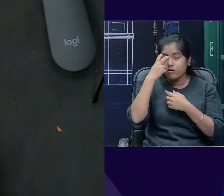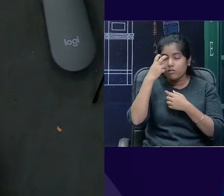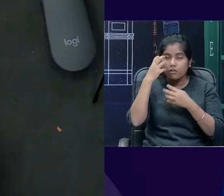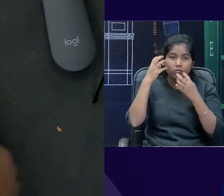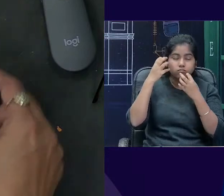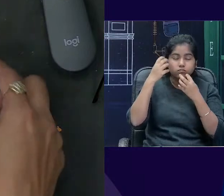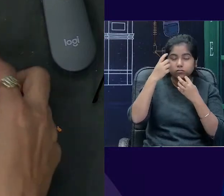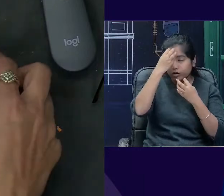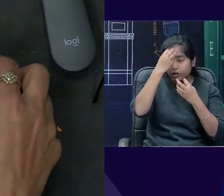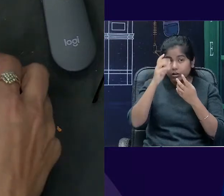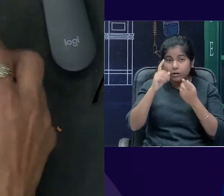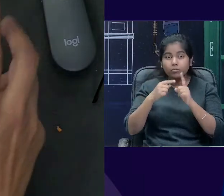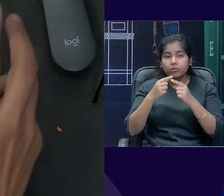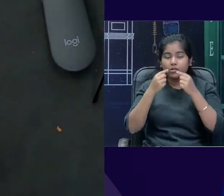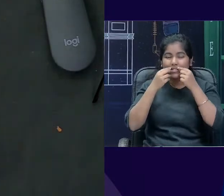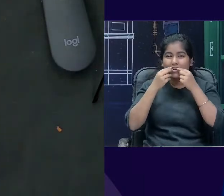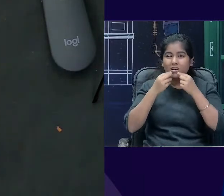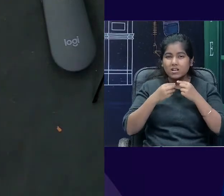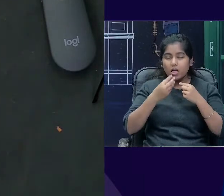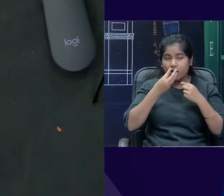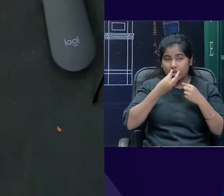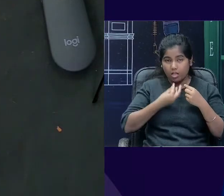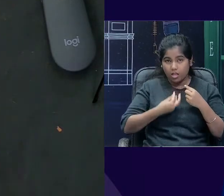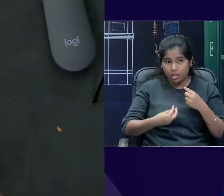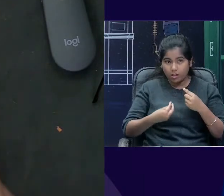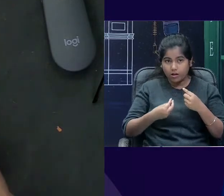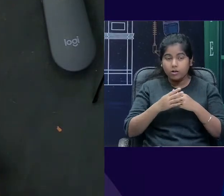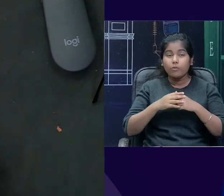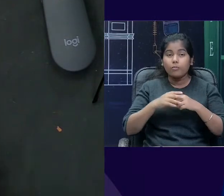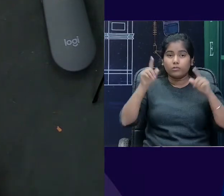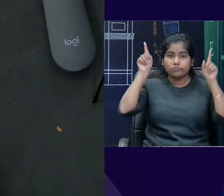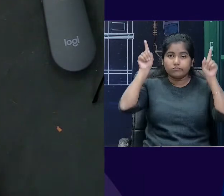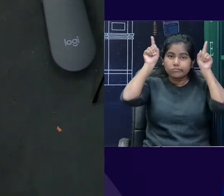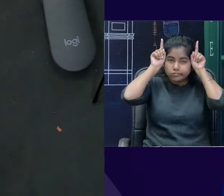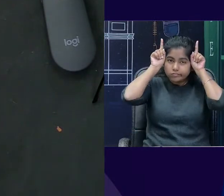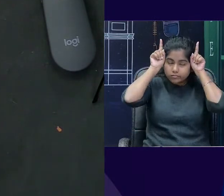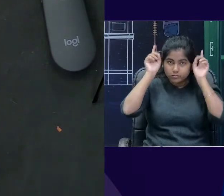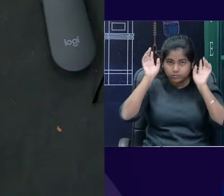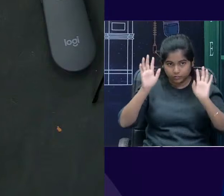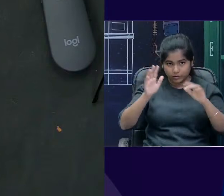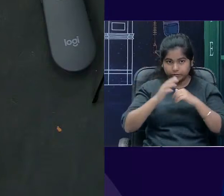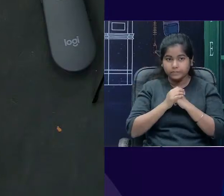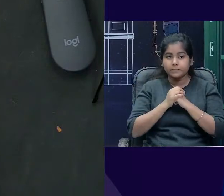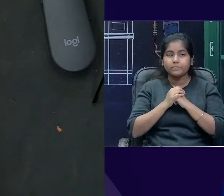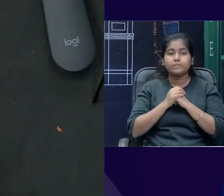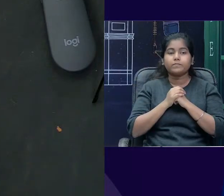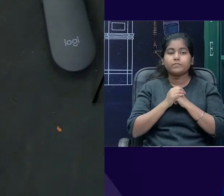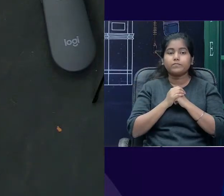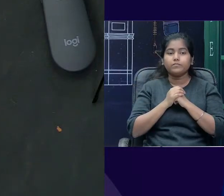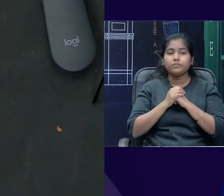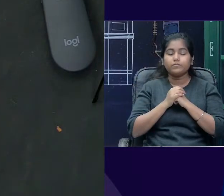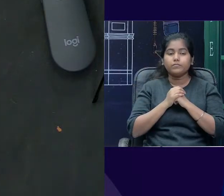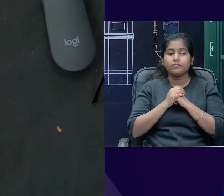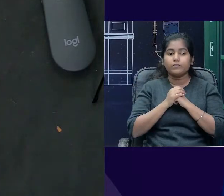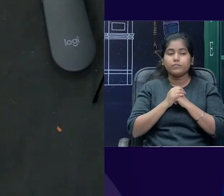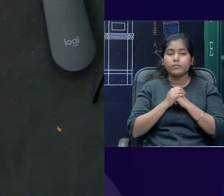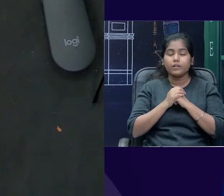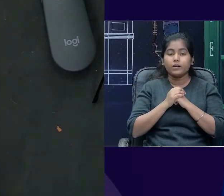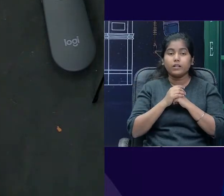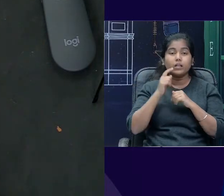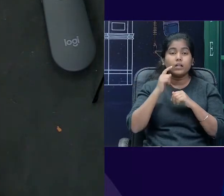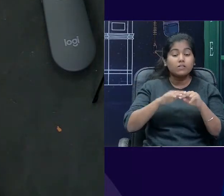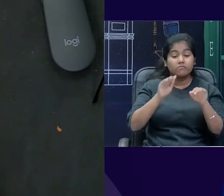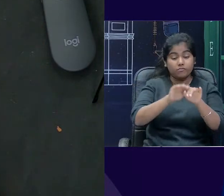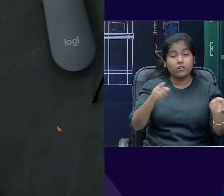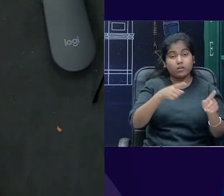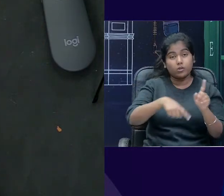tongue, and and honks. honks. Two Yes. honks, big honks. Yeah. Then our students have done this